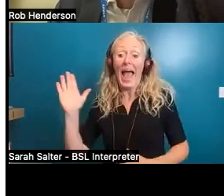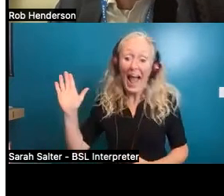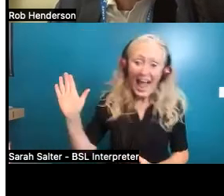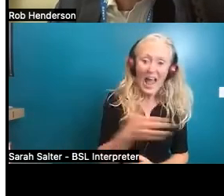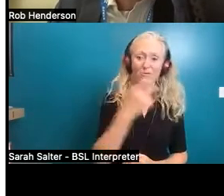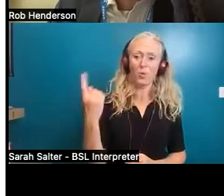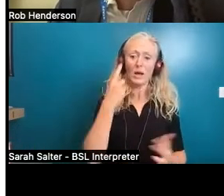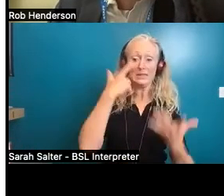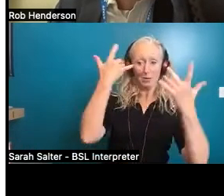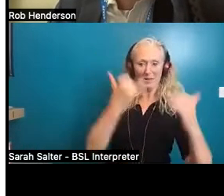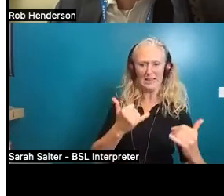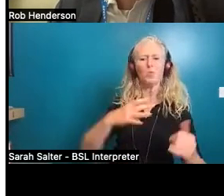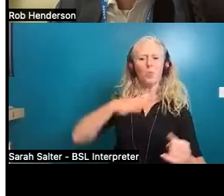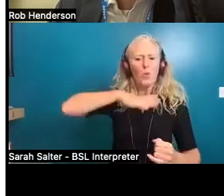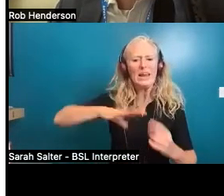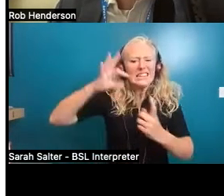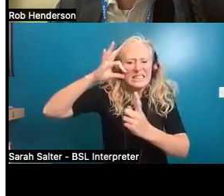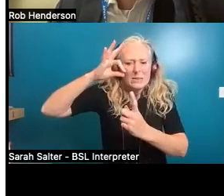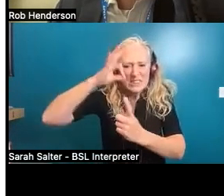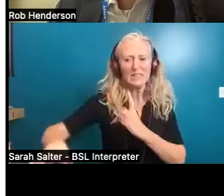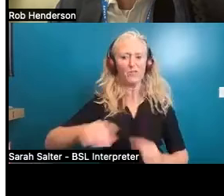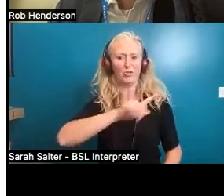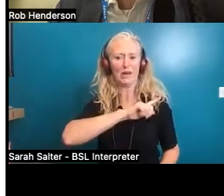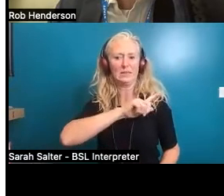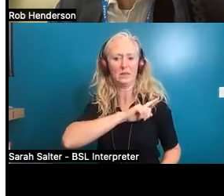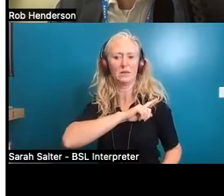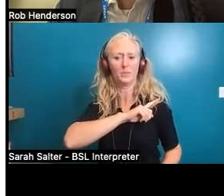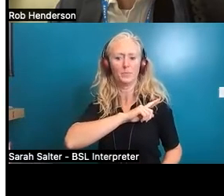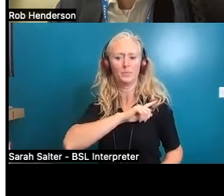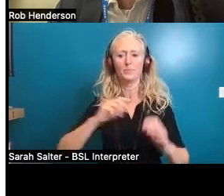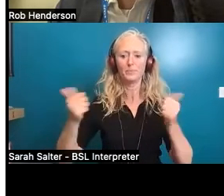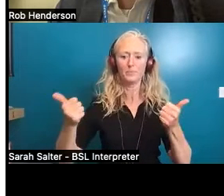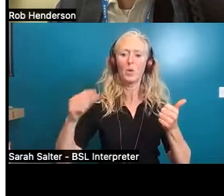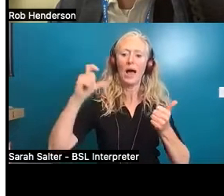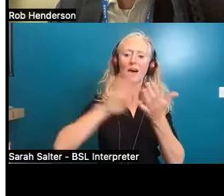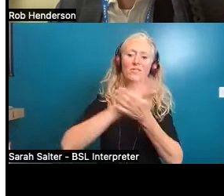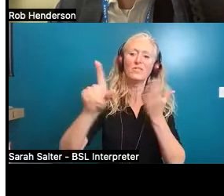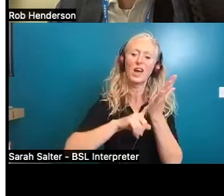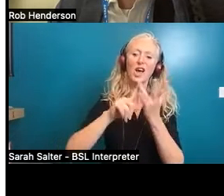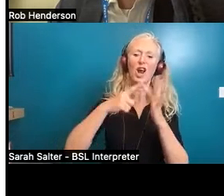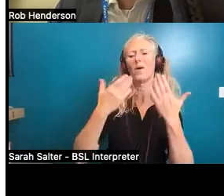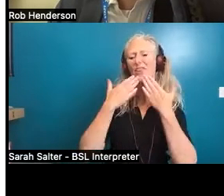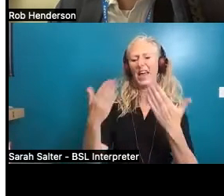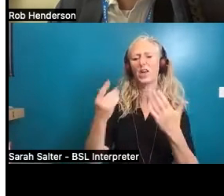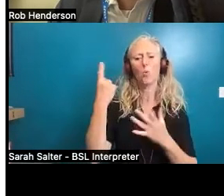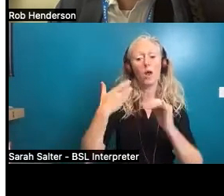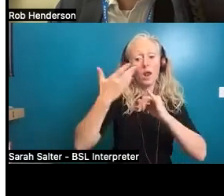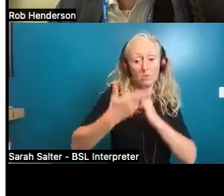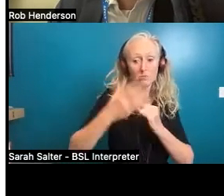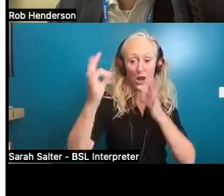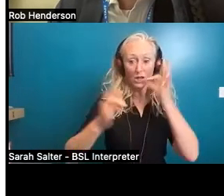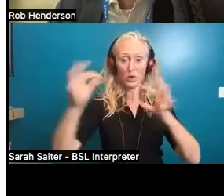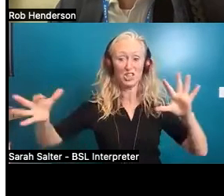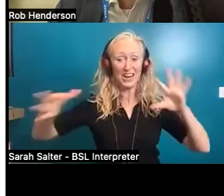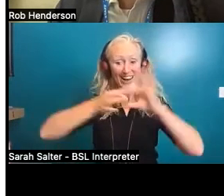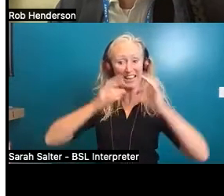good reason to do it. Thank you. And I think one last question, just exploring diagnosis. If